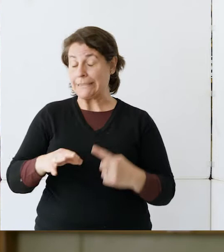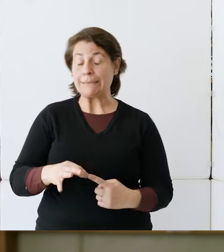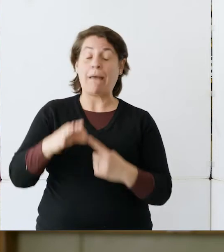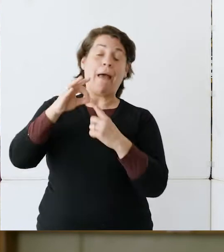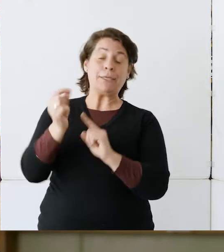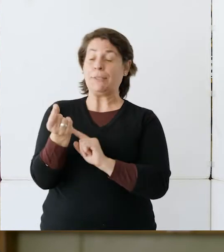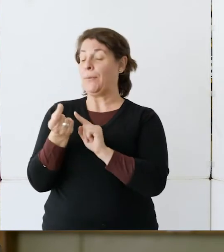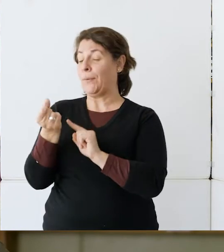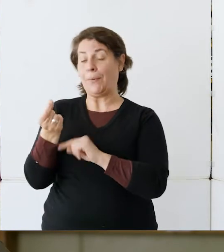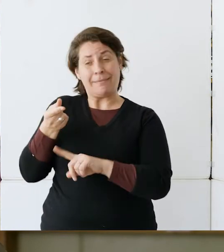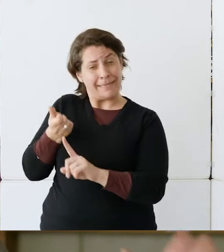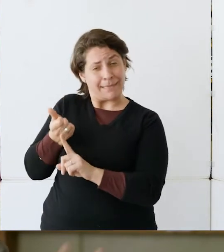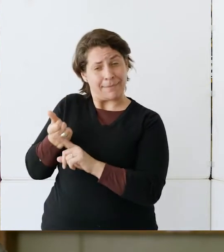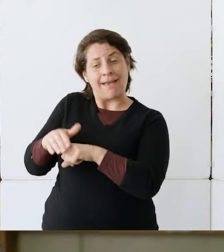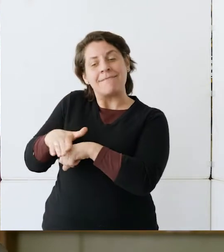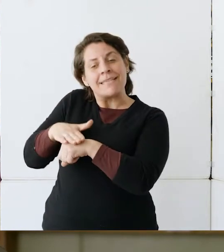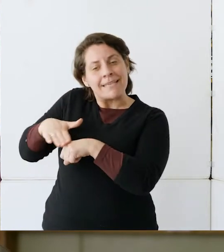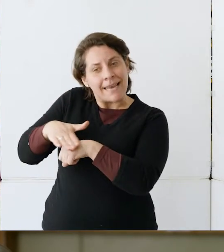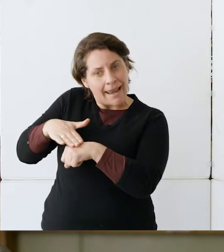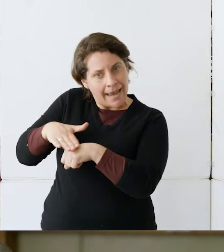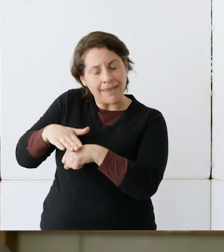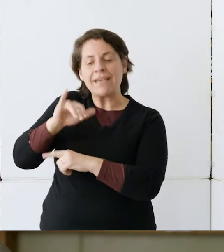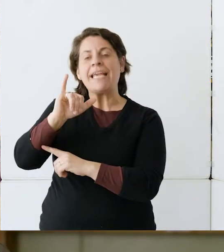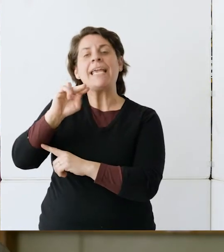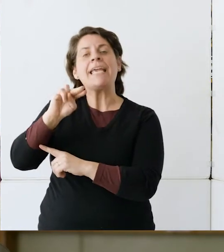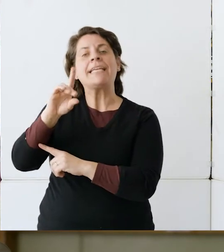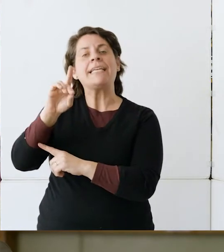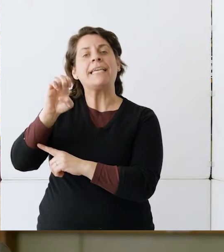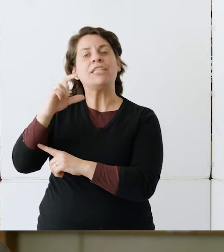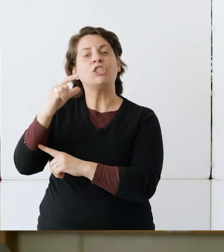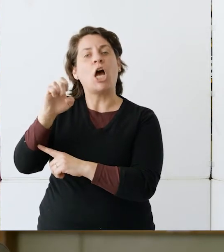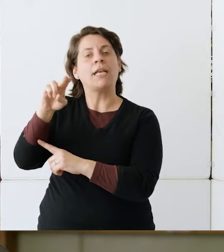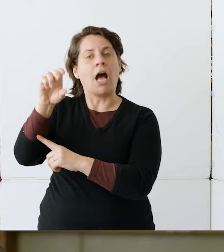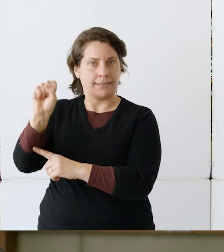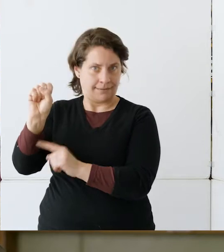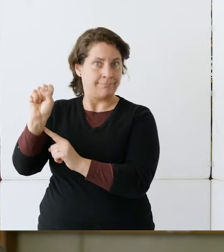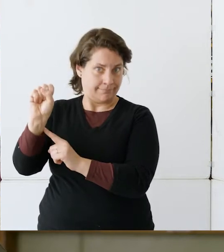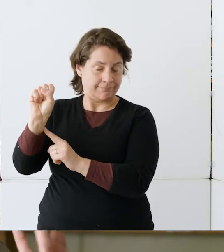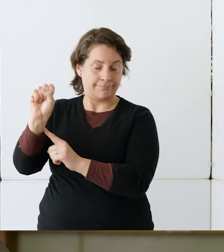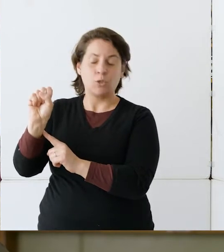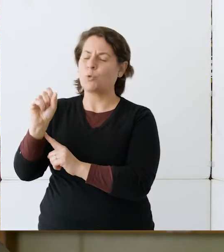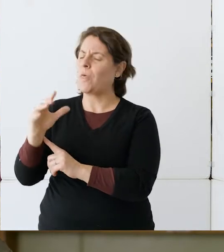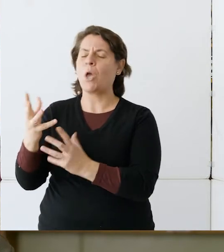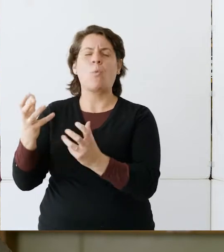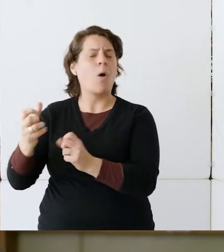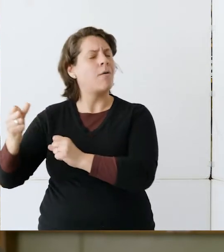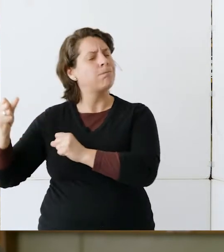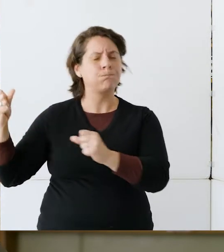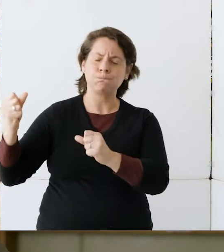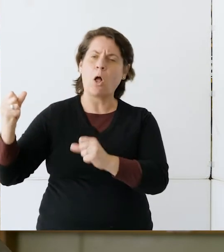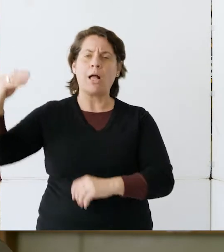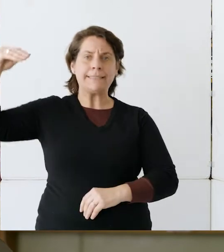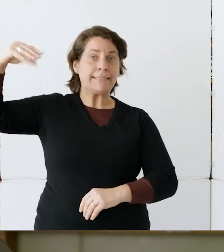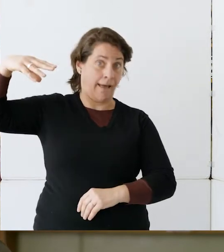seeds, they're a native seed. They're an indigenous seed from here in Nebraska. And so they like a lot of full sun. So if you